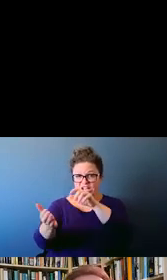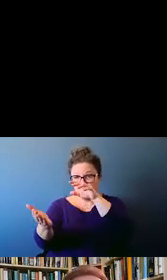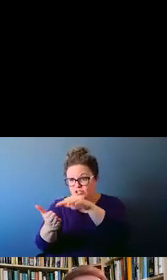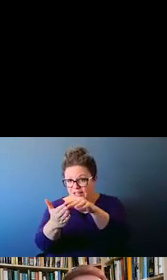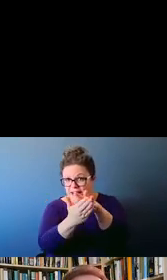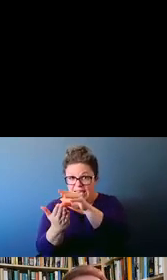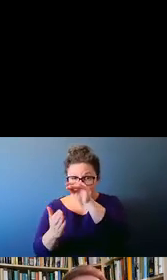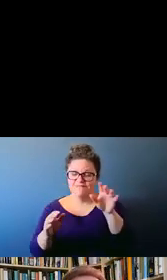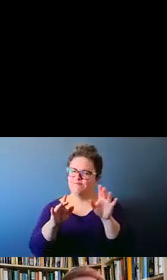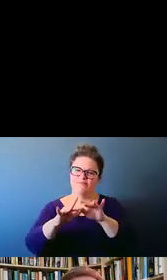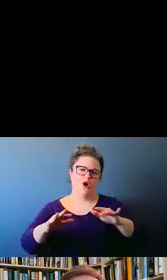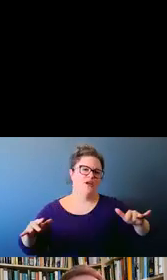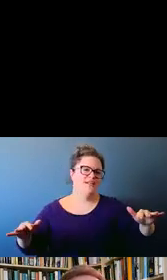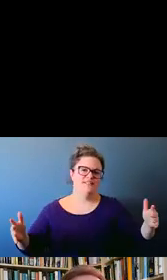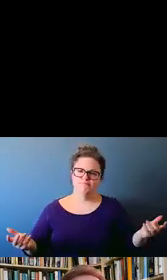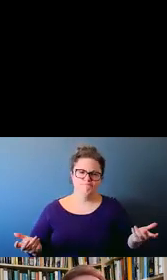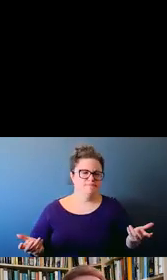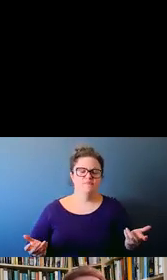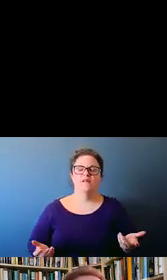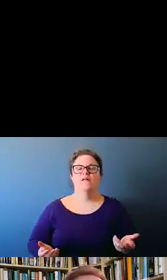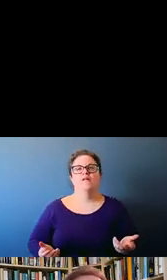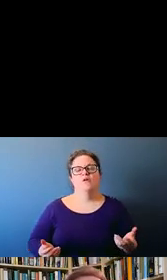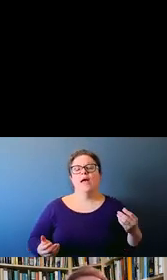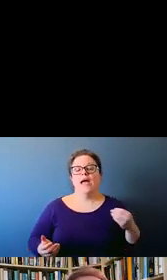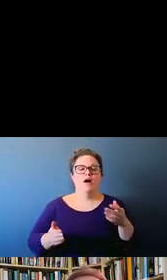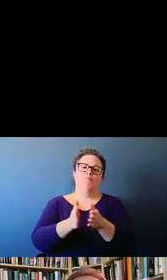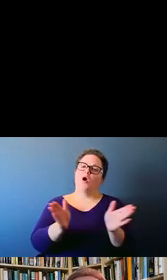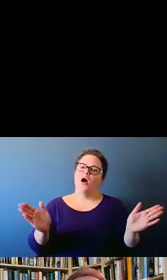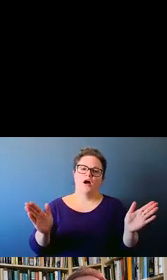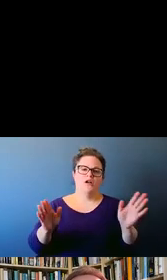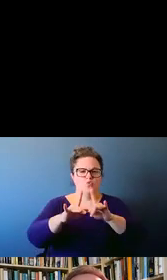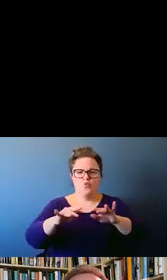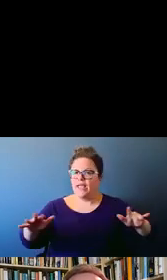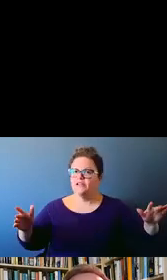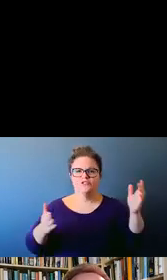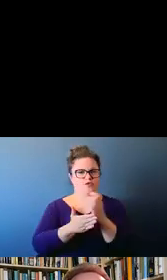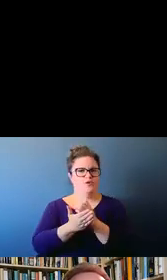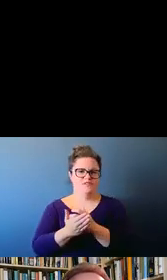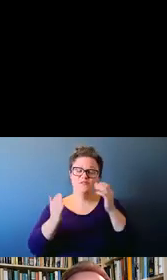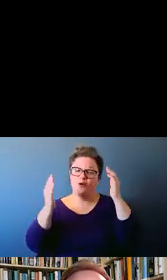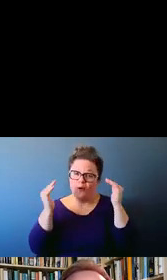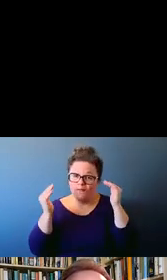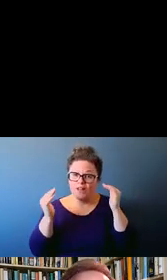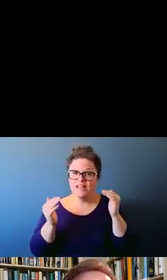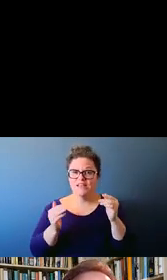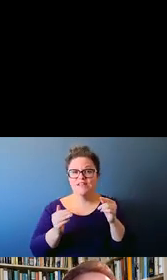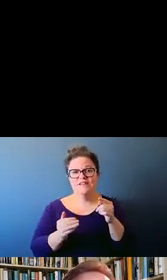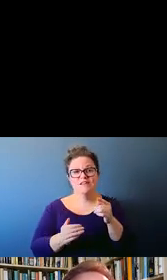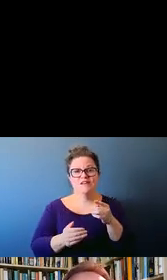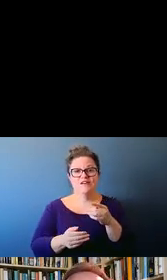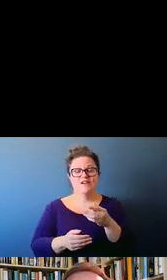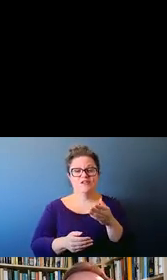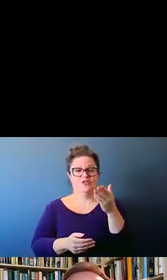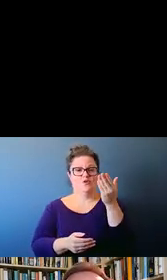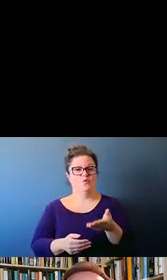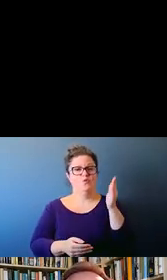hope that because of this broad range of courses that we have, that you'll find your path or your calling at some point